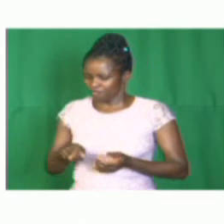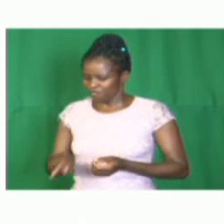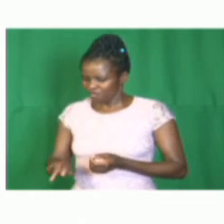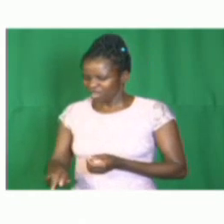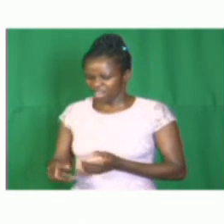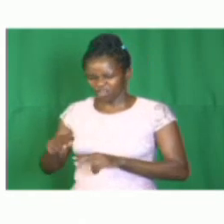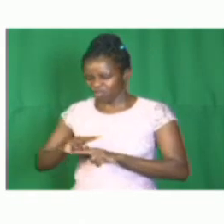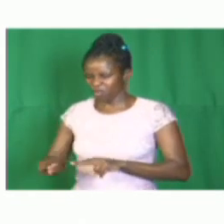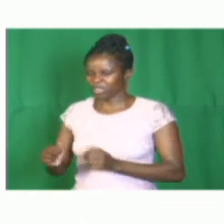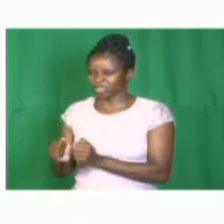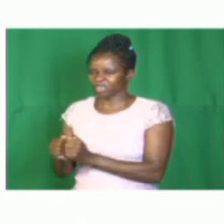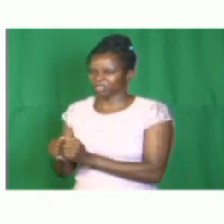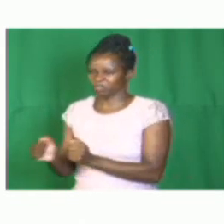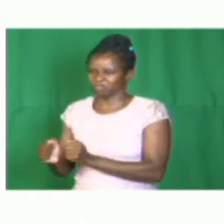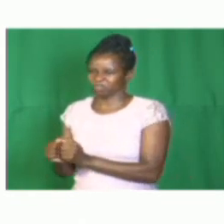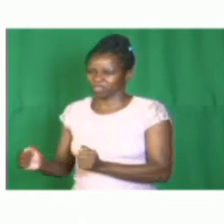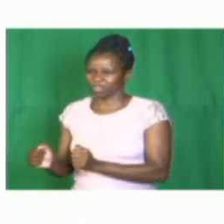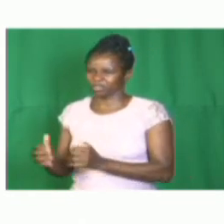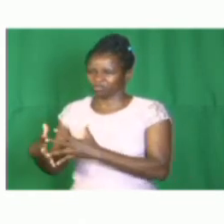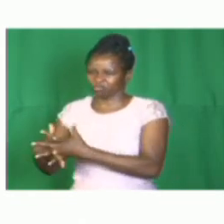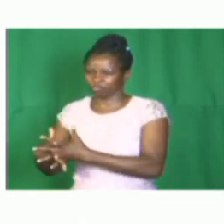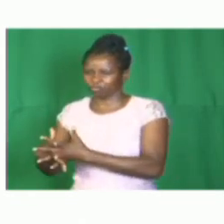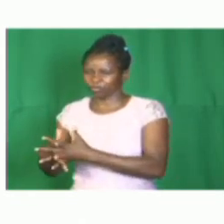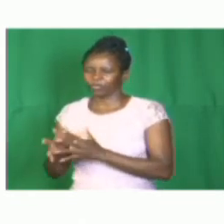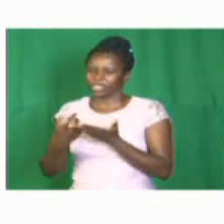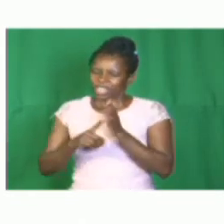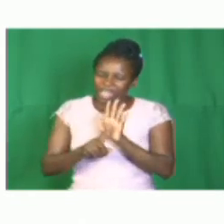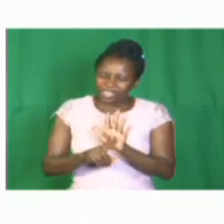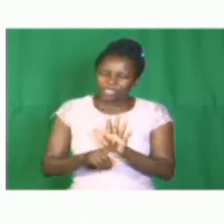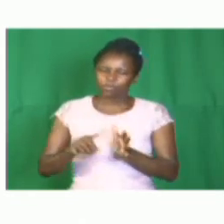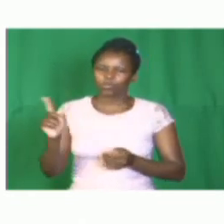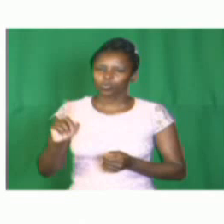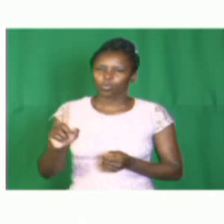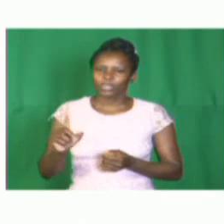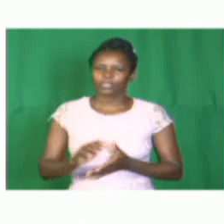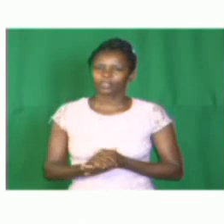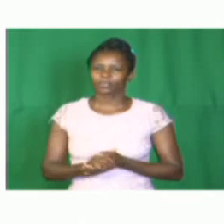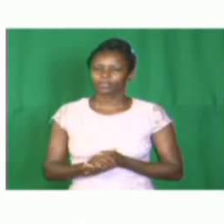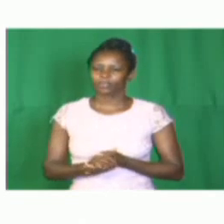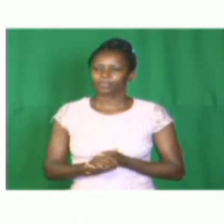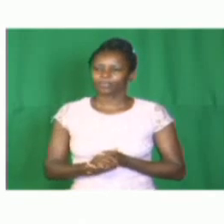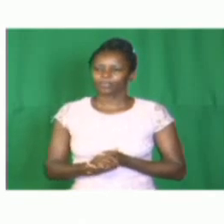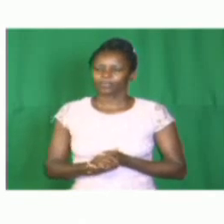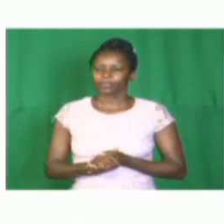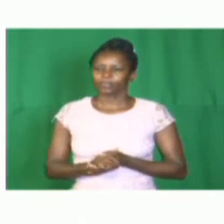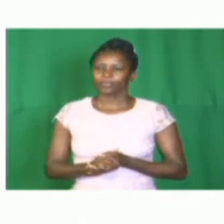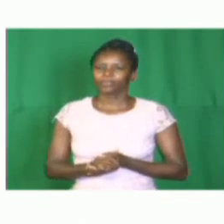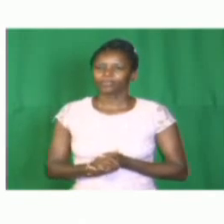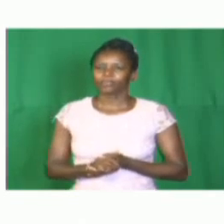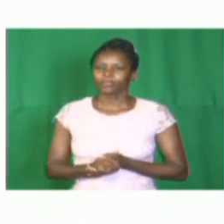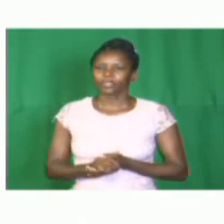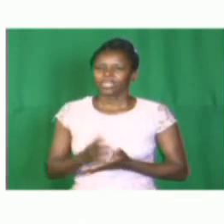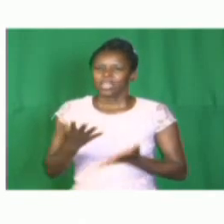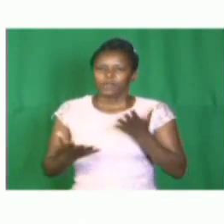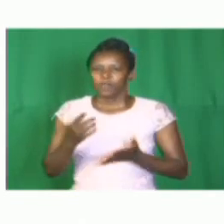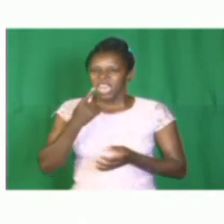solids. Examples of these mixtures which can be separated using this method, dear learner, it could be a mixture of